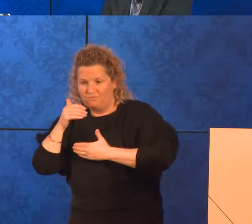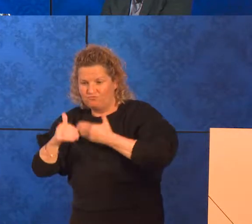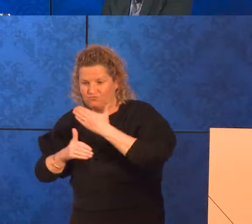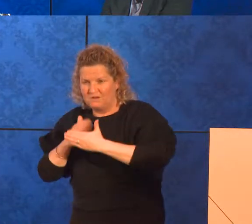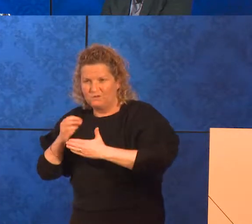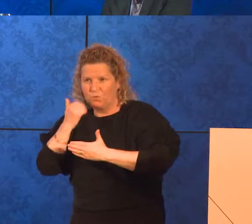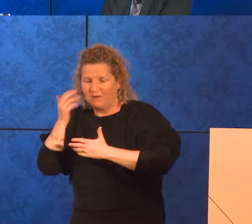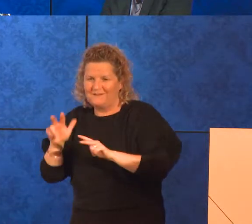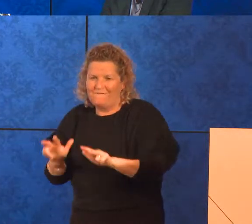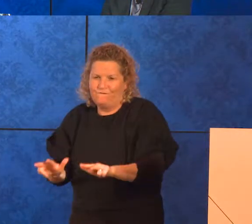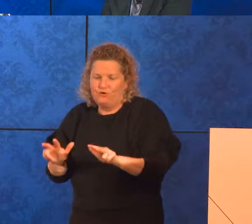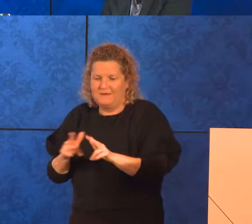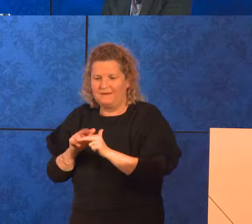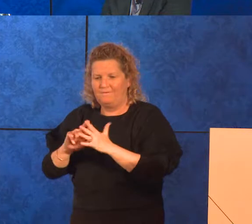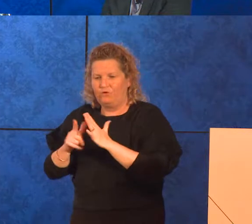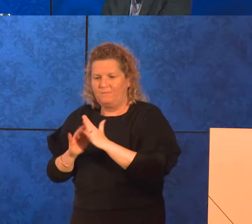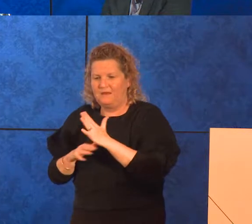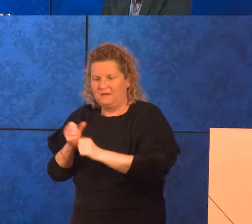Every process and every